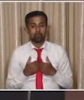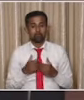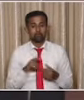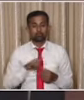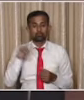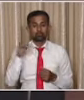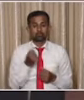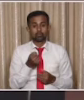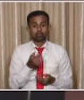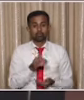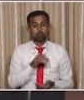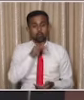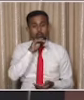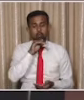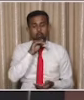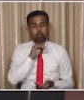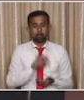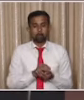we disregarded